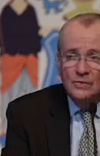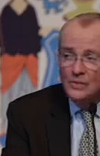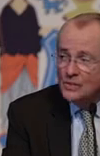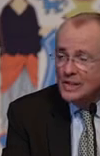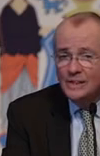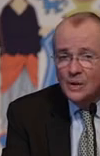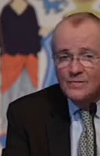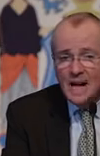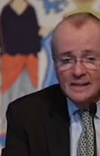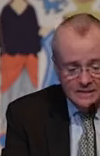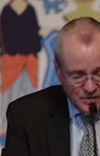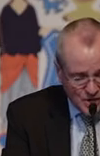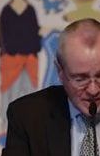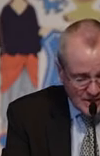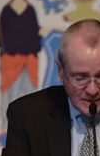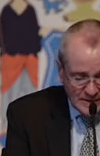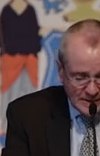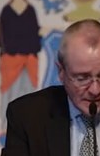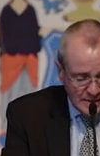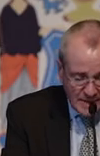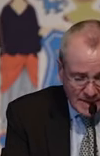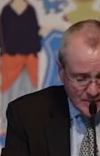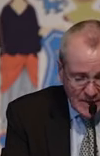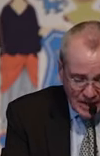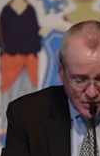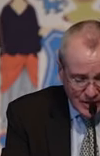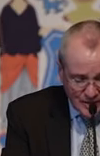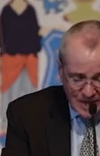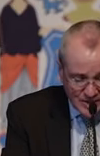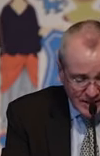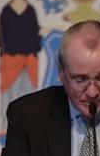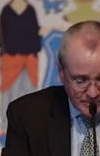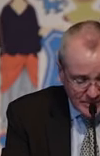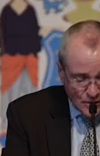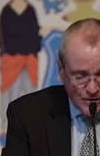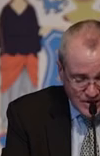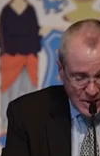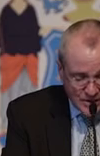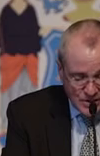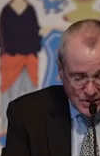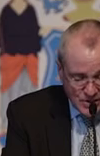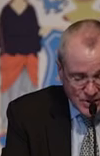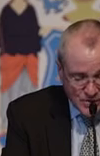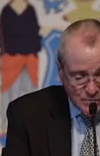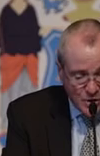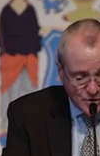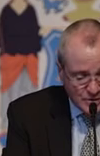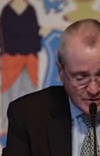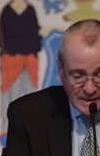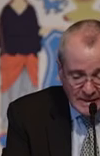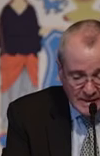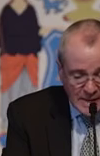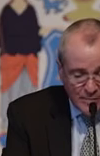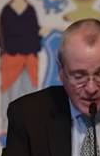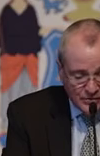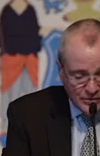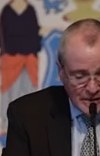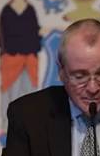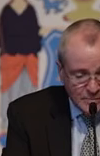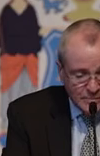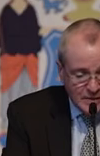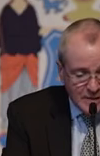who lives in the Shenandoah Valley in Virginia. And as you can imagine, like all these conversations, it was emotional, and God